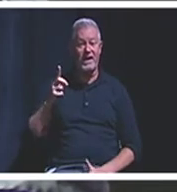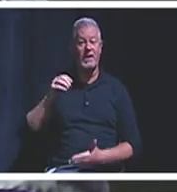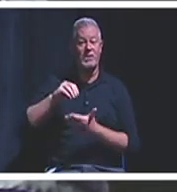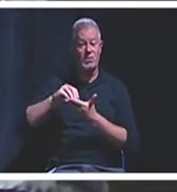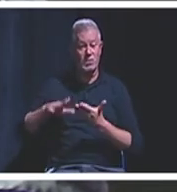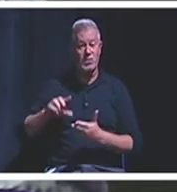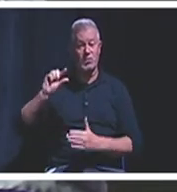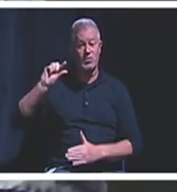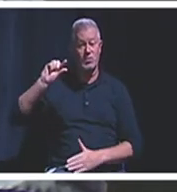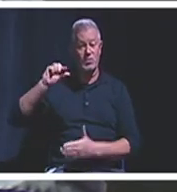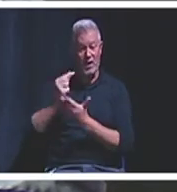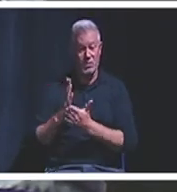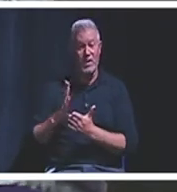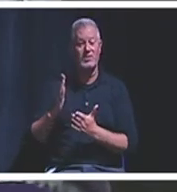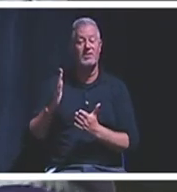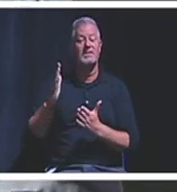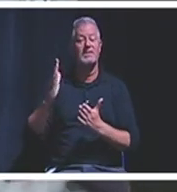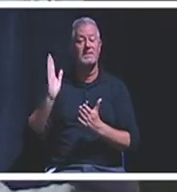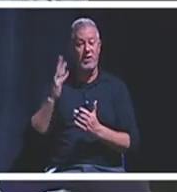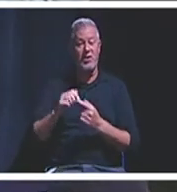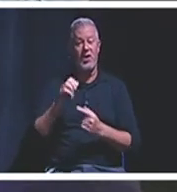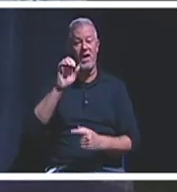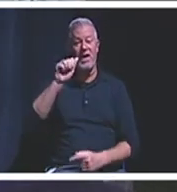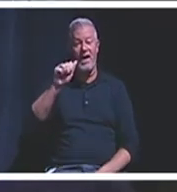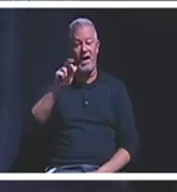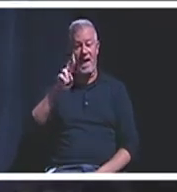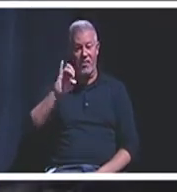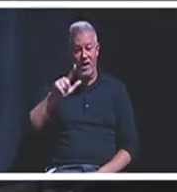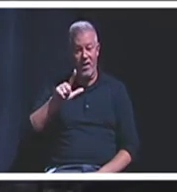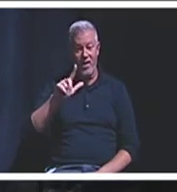speaker, Ariel Rebecca DeRay.